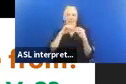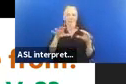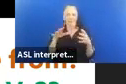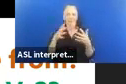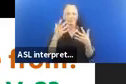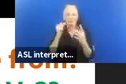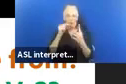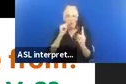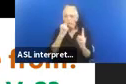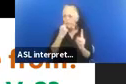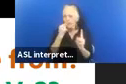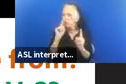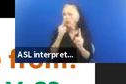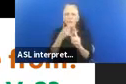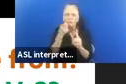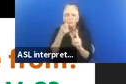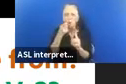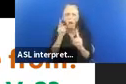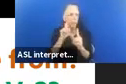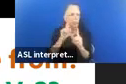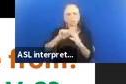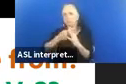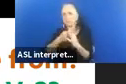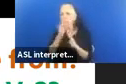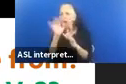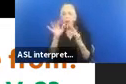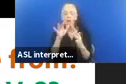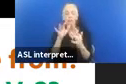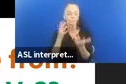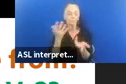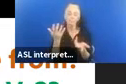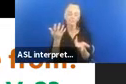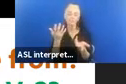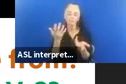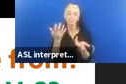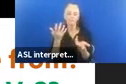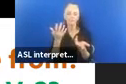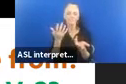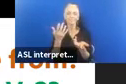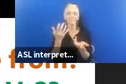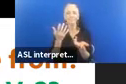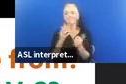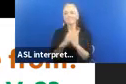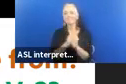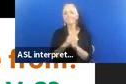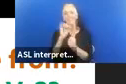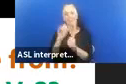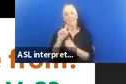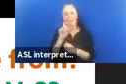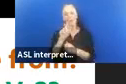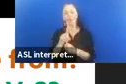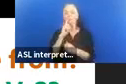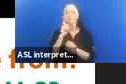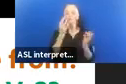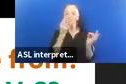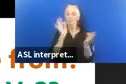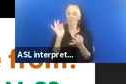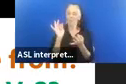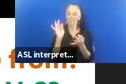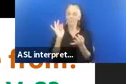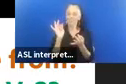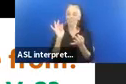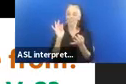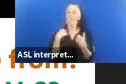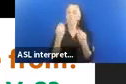trying to pinpoint where the virus emerges from is in some ways distracting us from the more